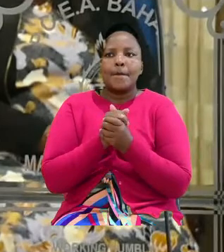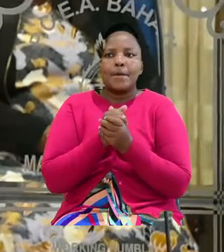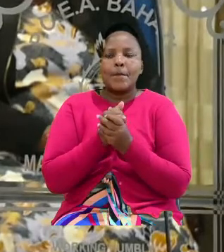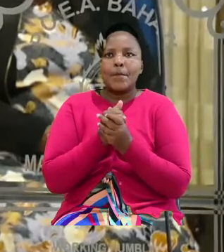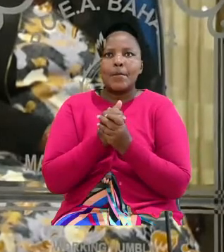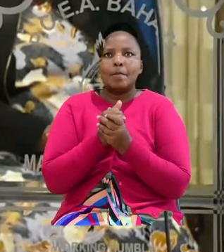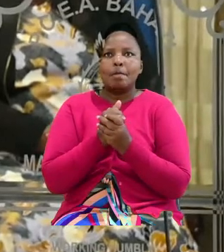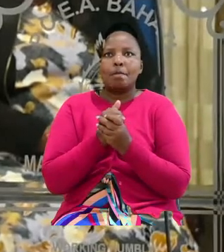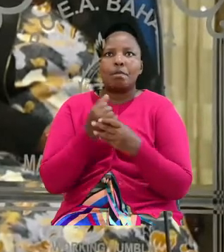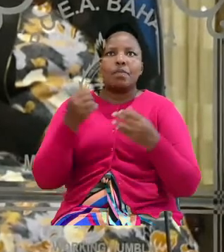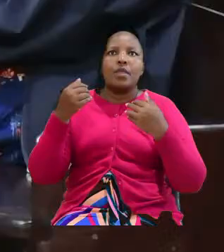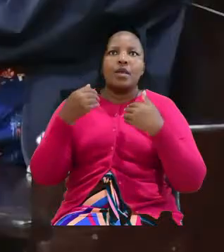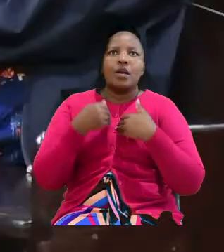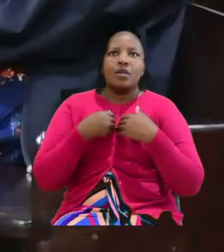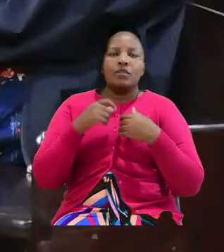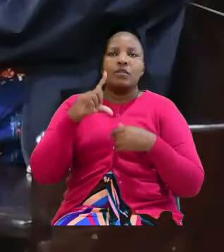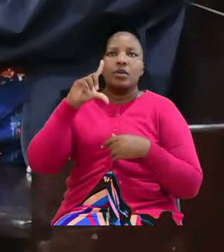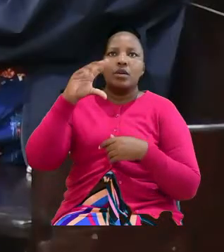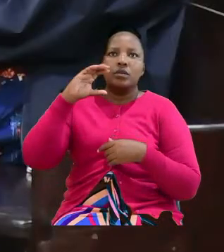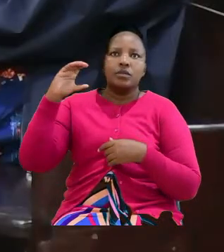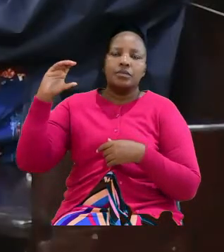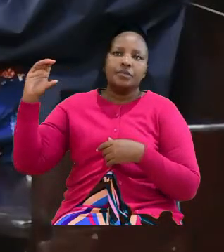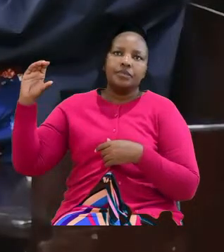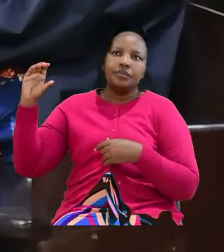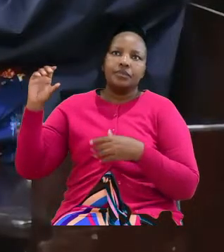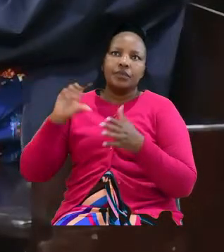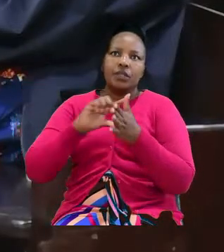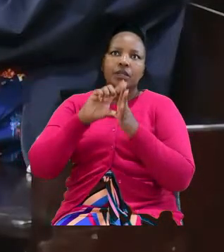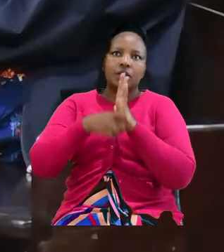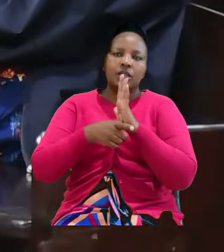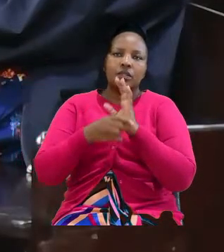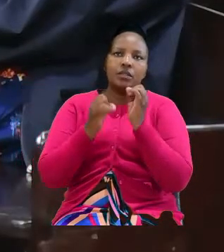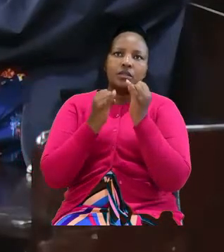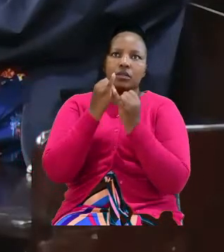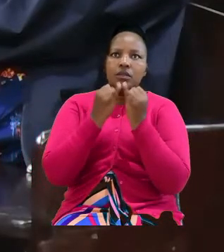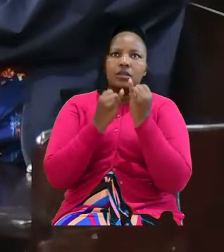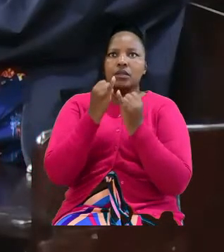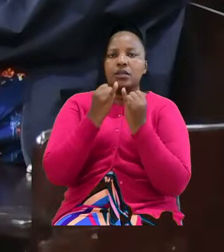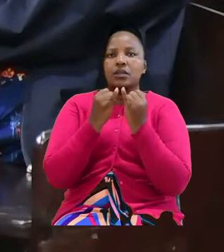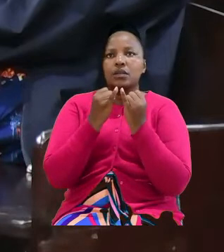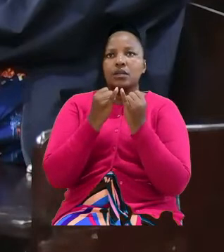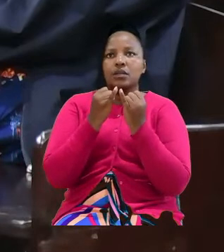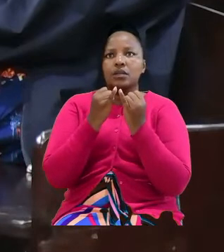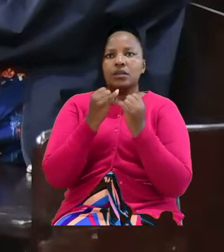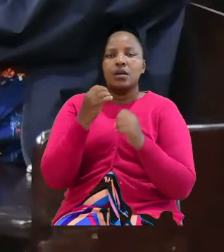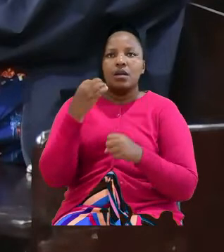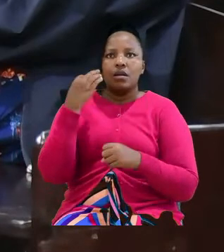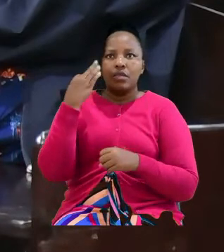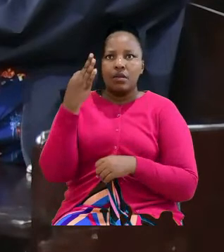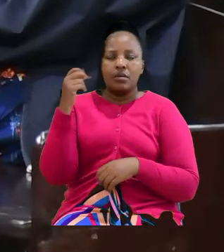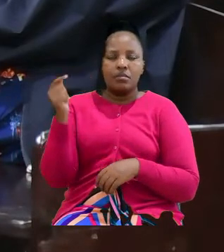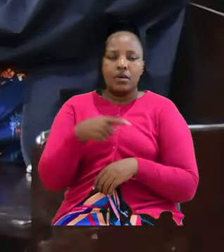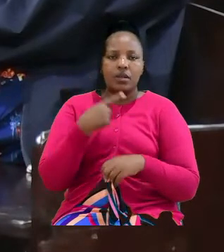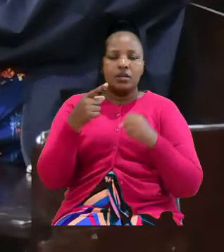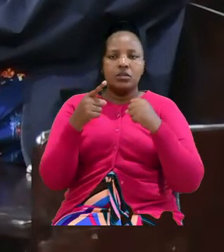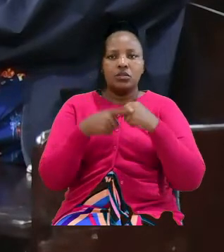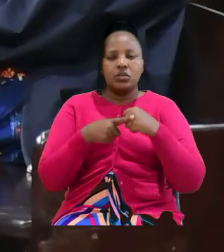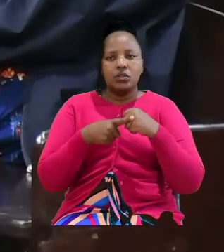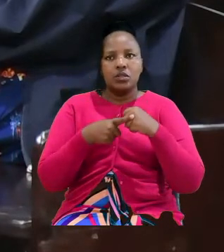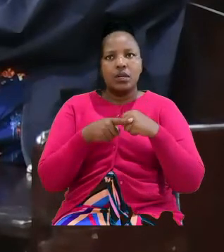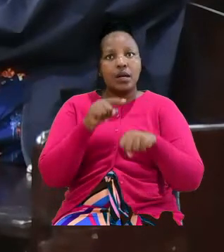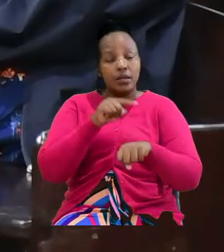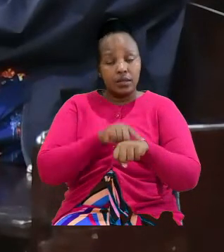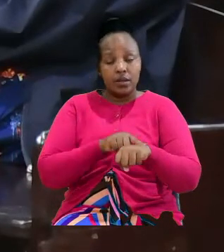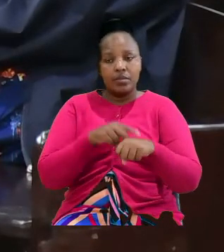We shall hold our LCC meeting coming Saturday, that is on the 3rd of June, 7